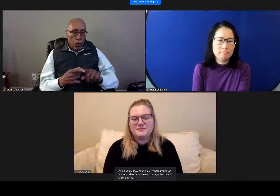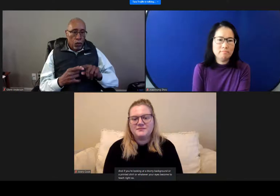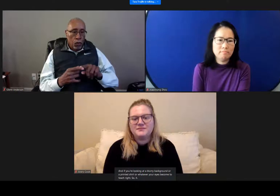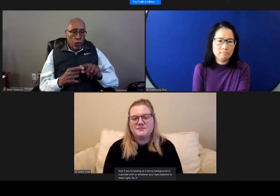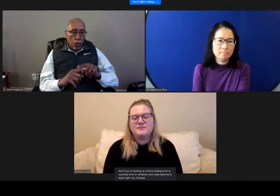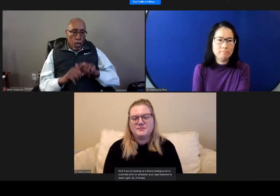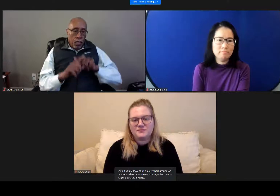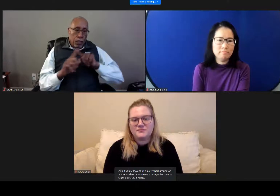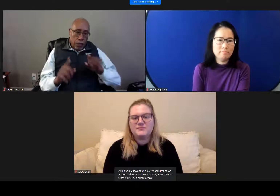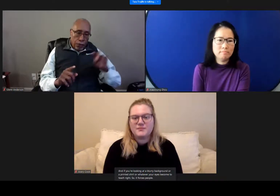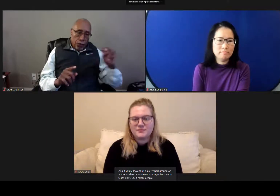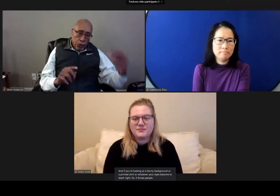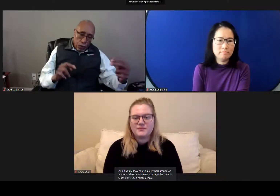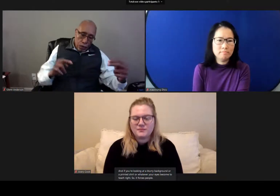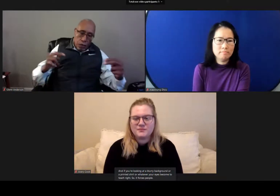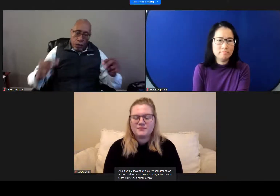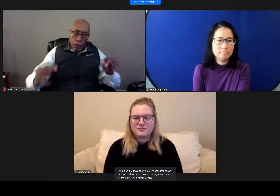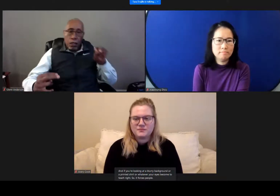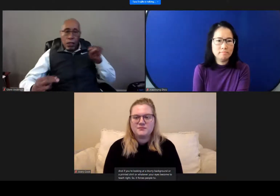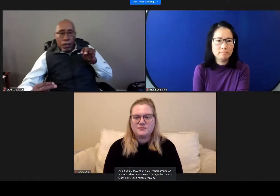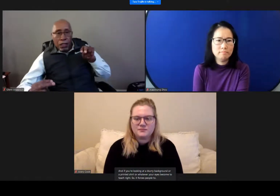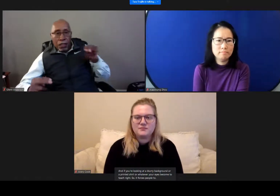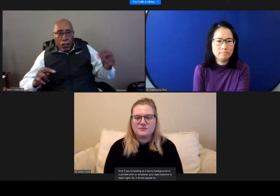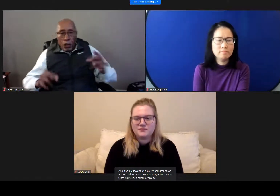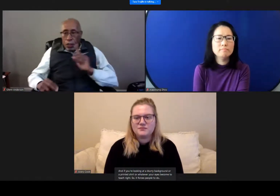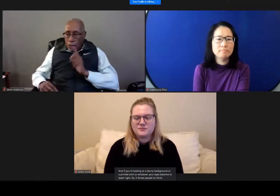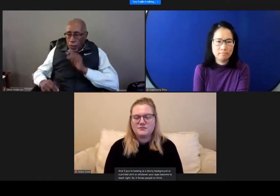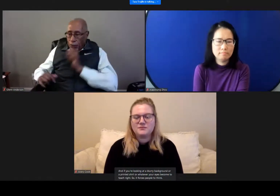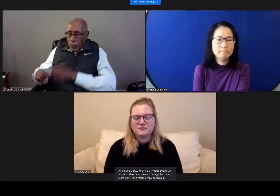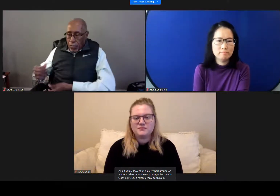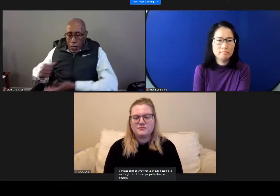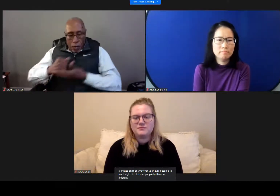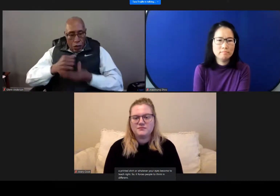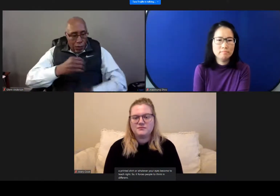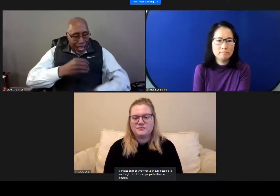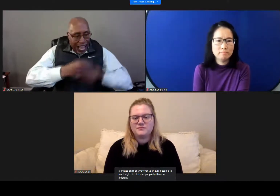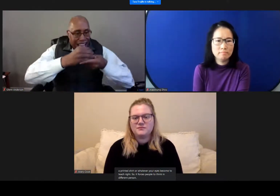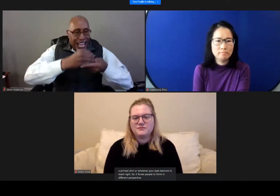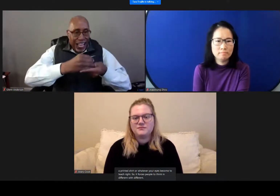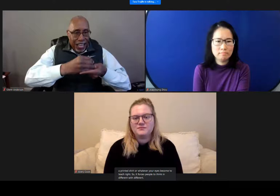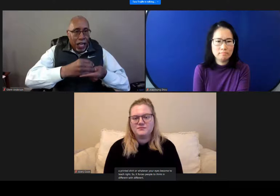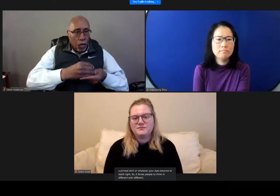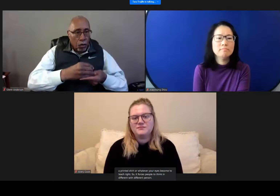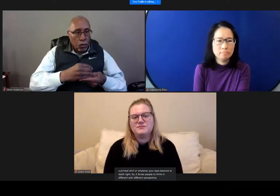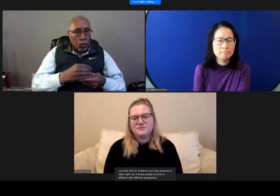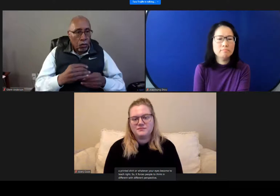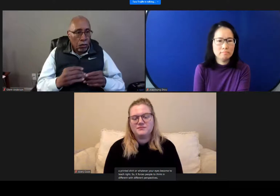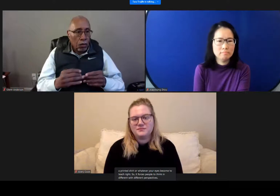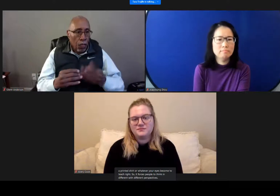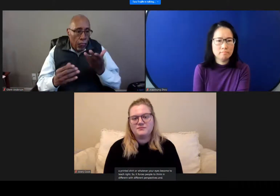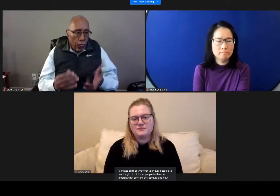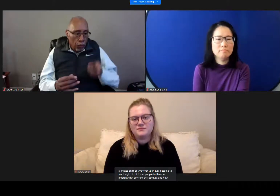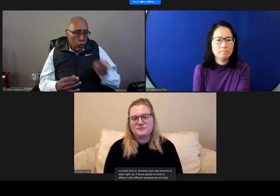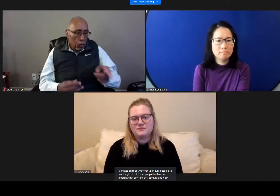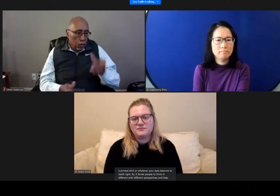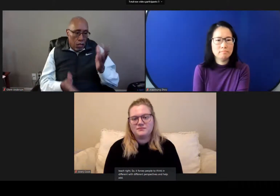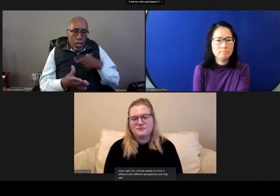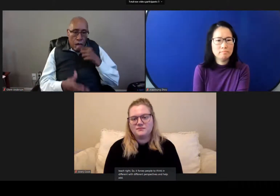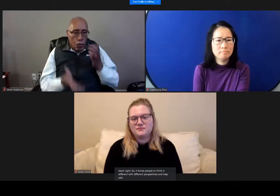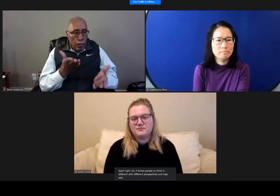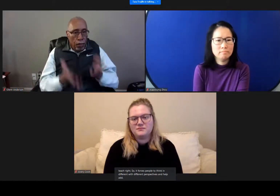it forces people to think in with different perspectives and help